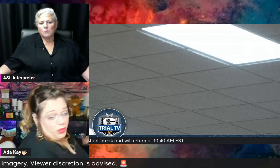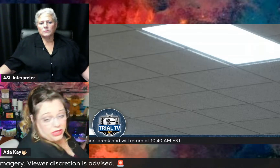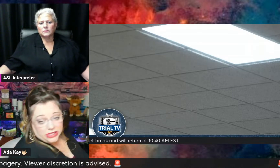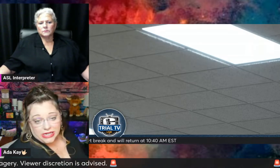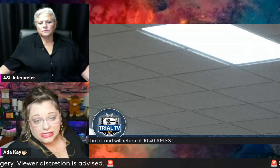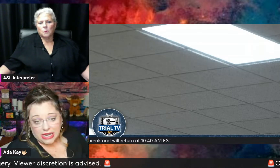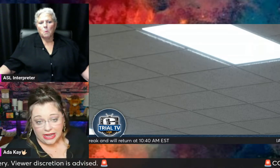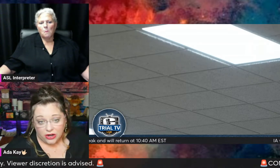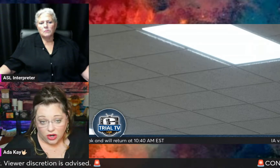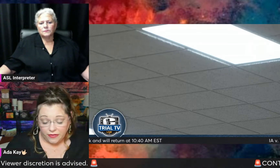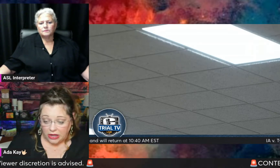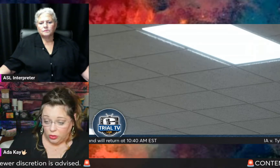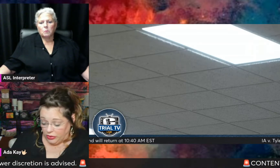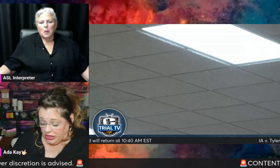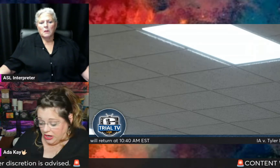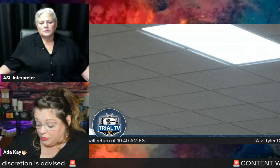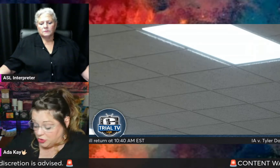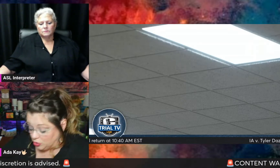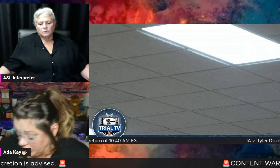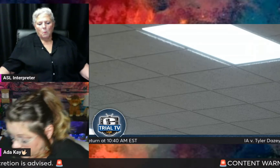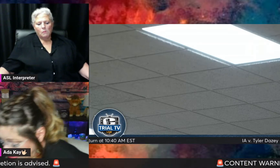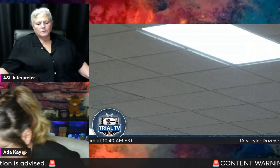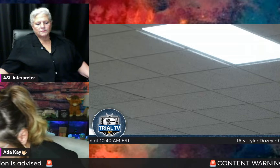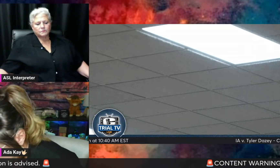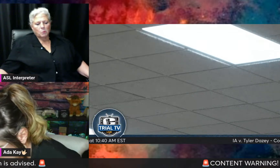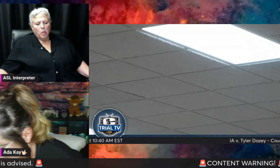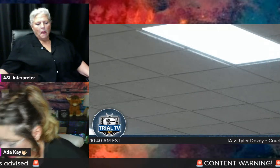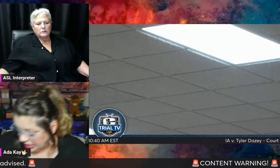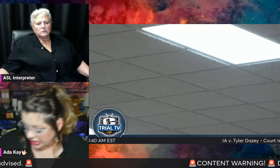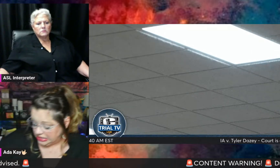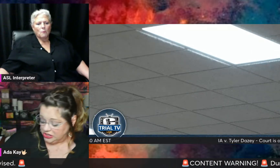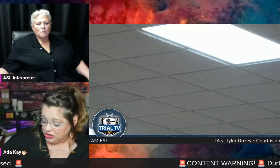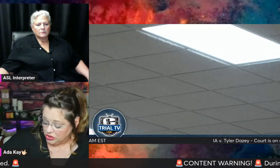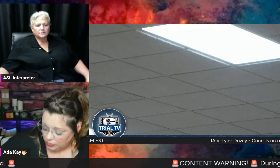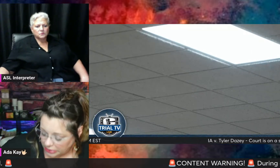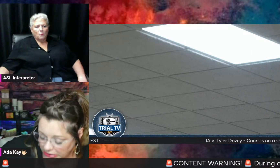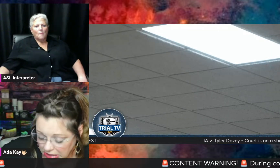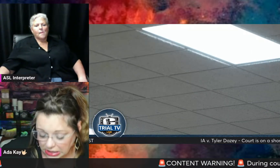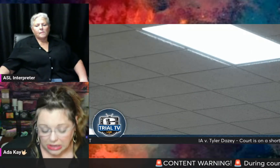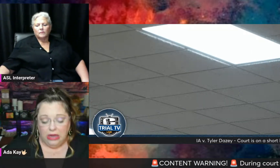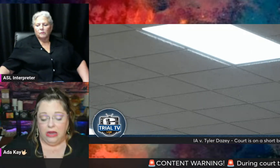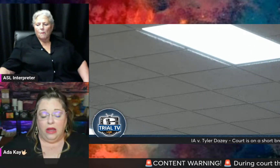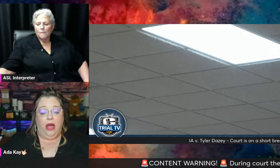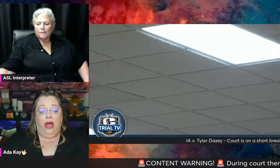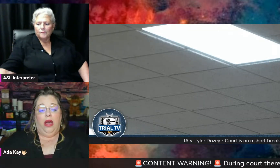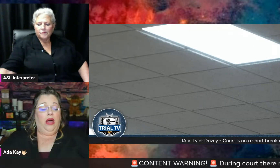was hoping the days I had off, I would be up to redoing everything like I need to do, but